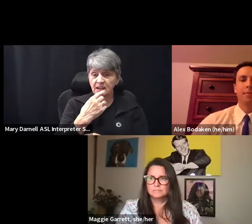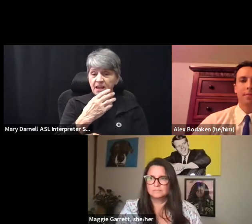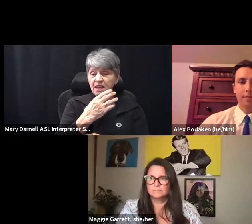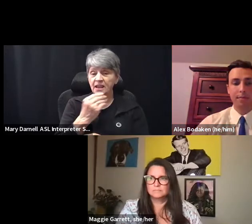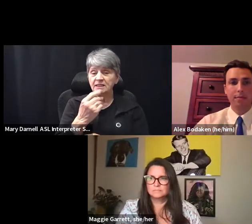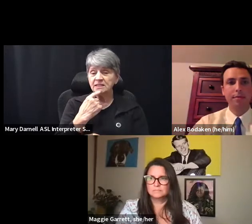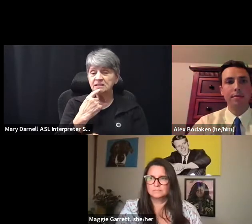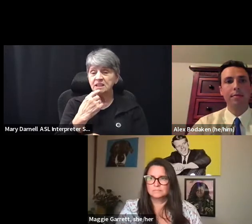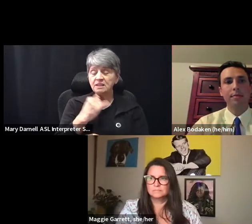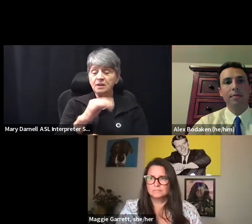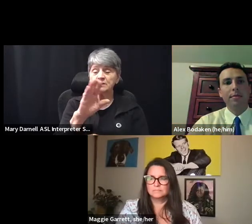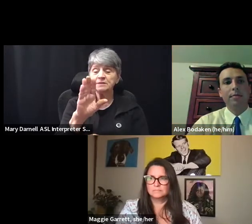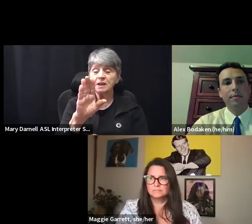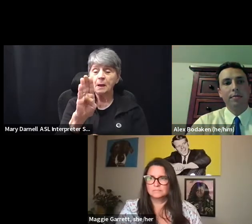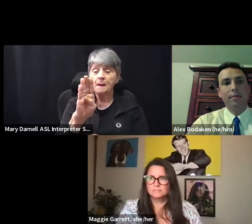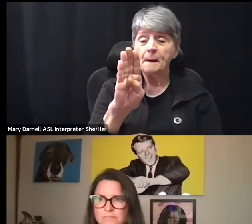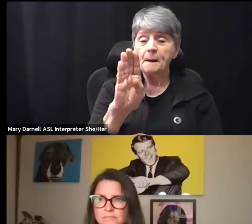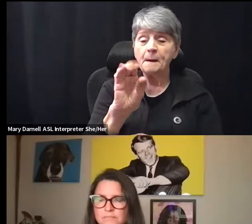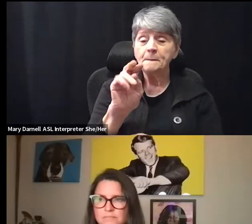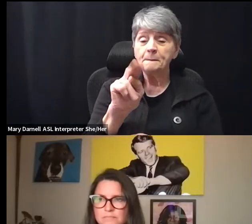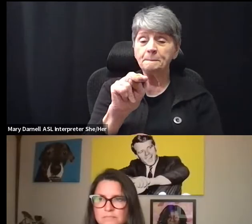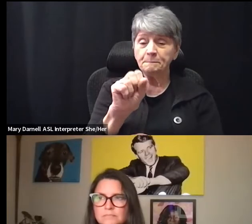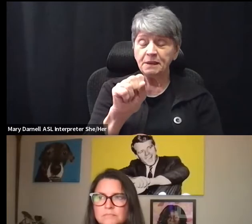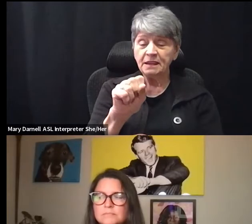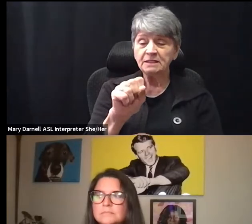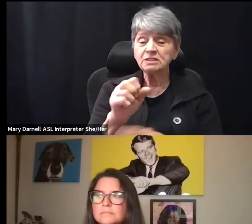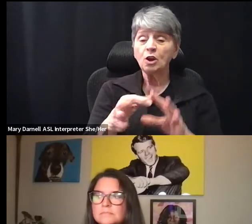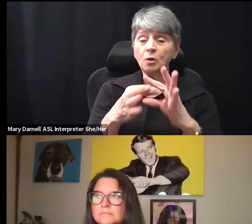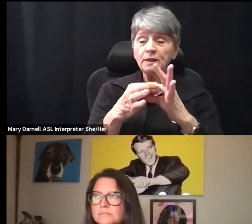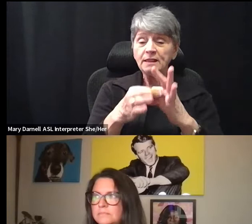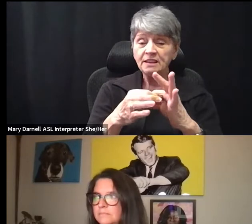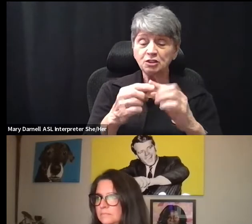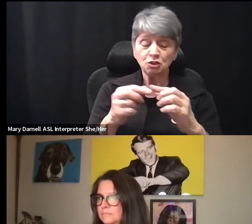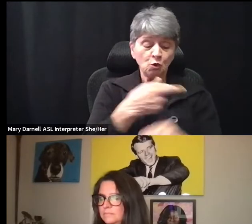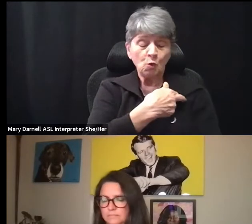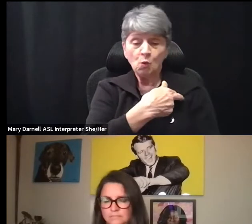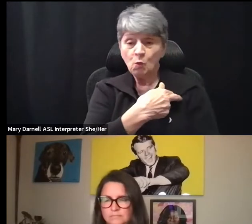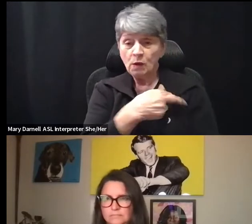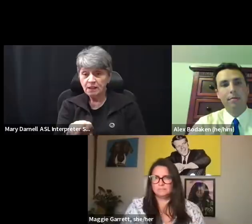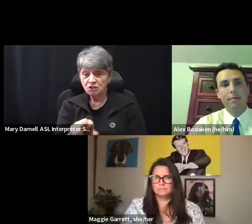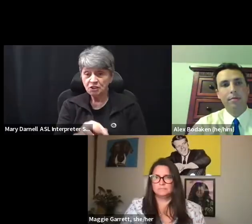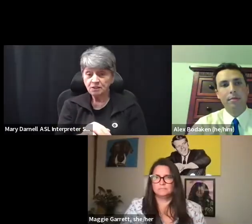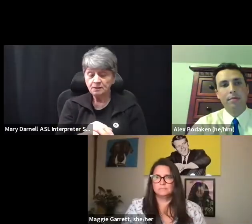to religious motivations, right? We cite them. And I think